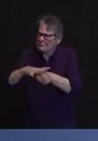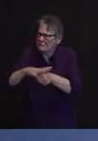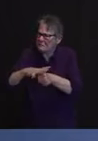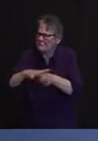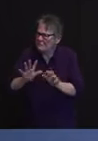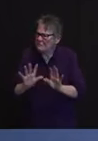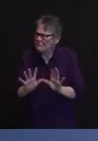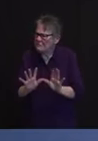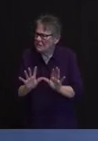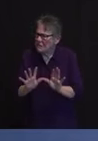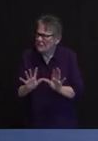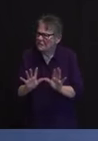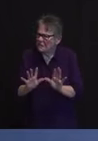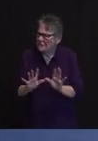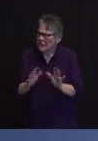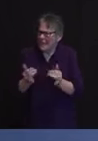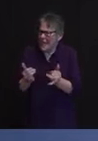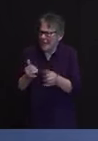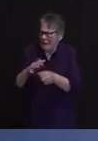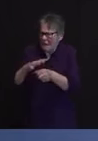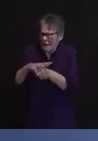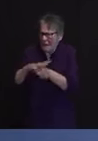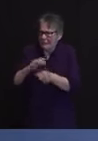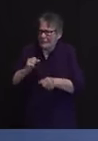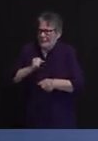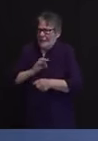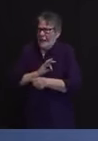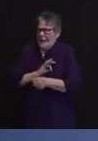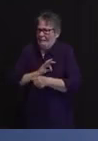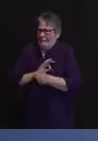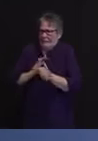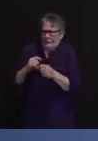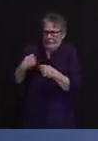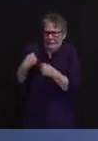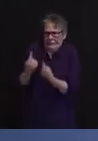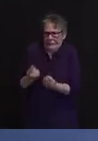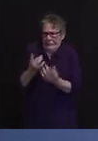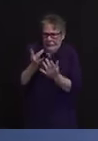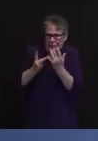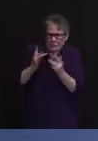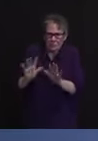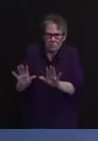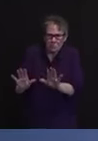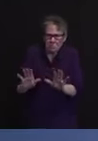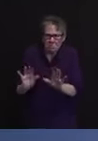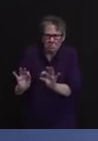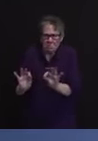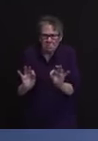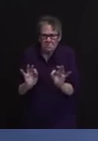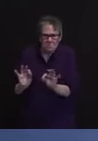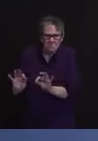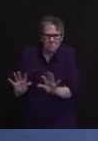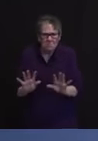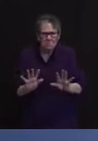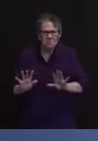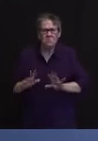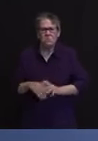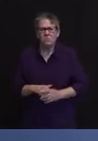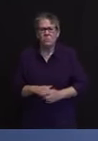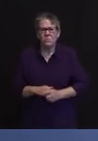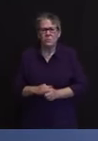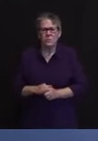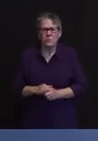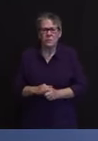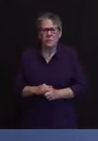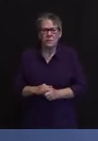individuals. The field medical station at the Meadowlands this morning is reporting 37 individuals, and by the end of